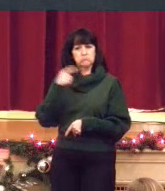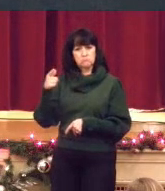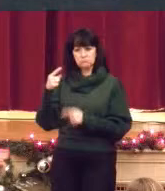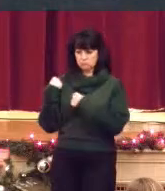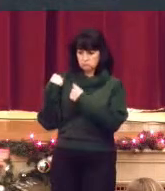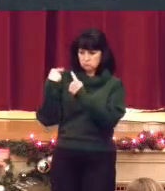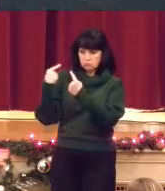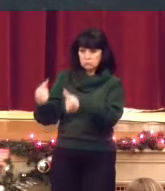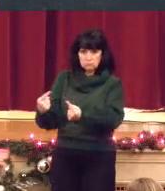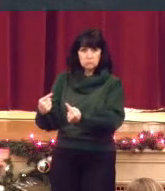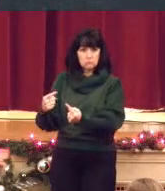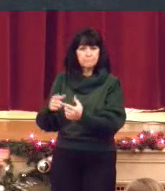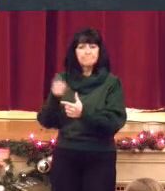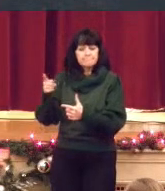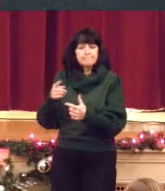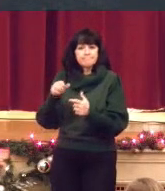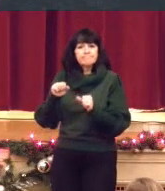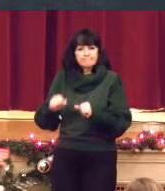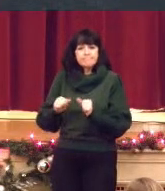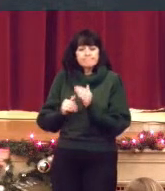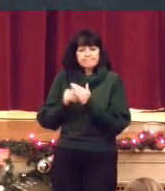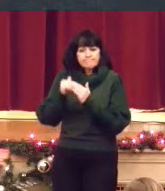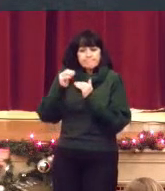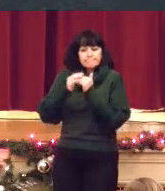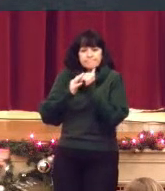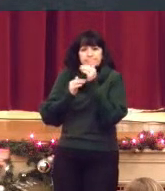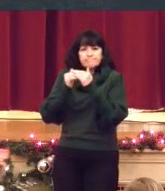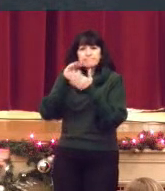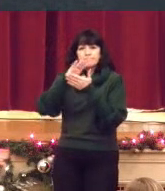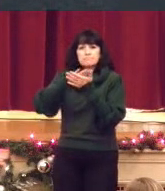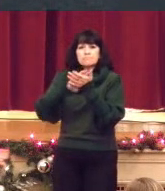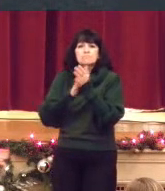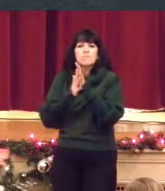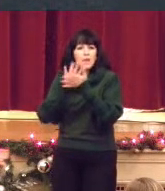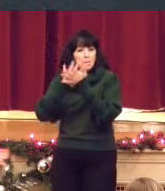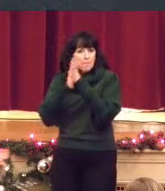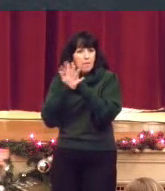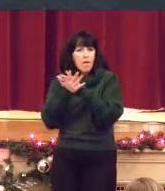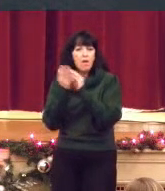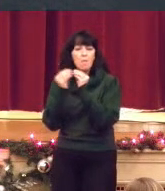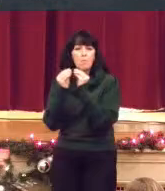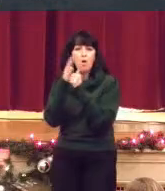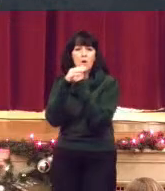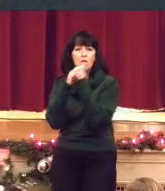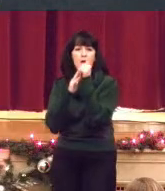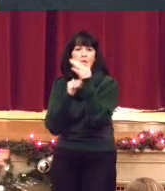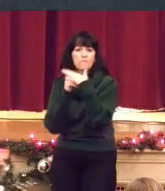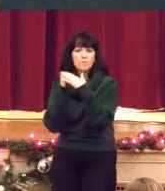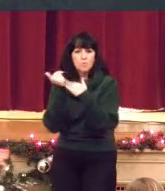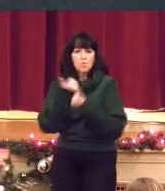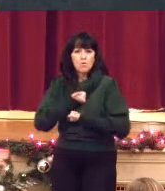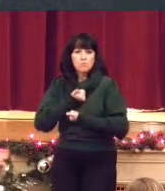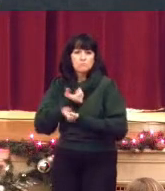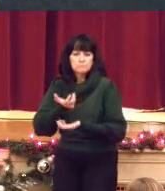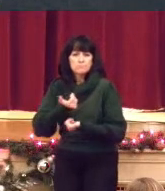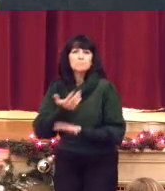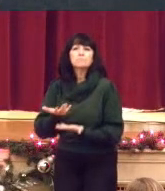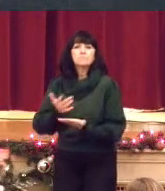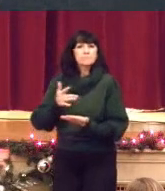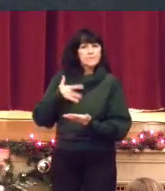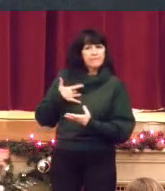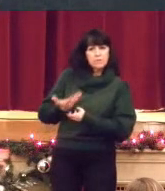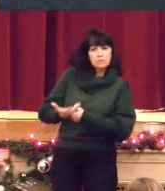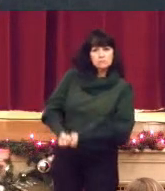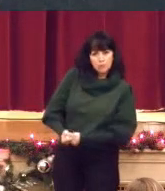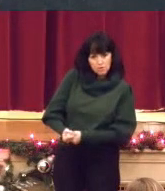it takes a village, as you know. And so building and maintaining those relationships is important. You'll start to hear out the districts as I